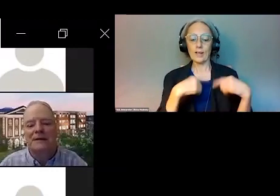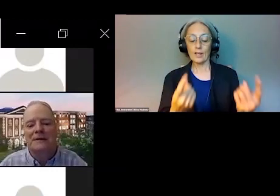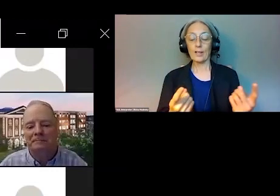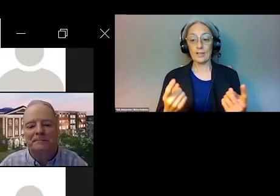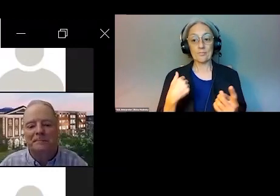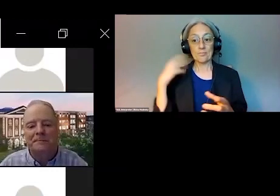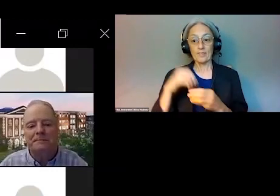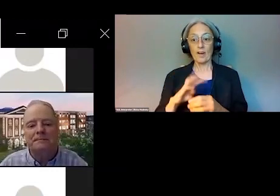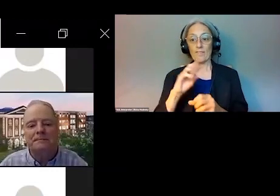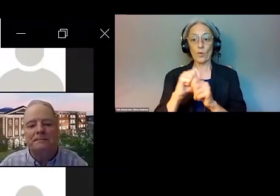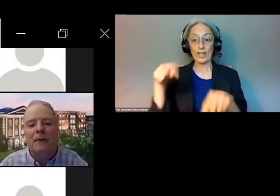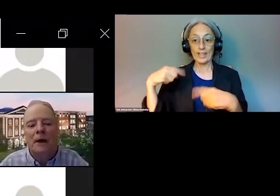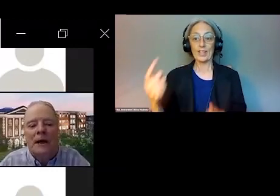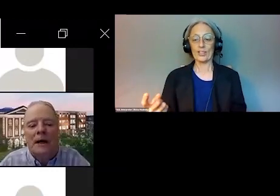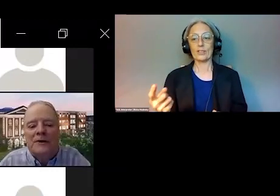years. Next.